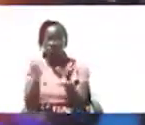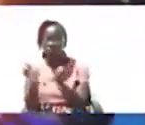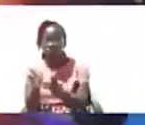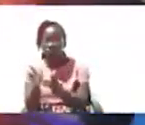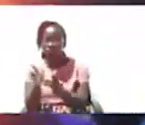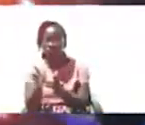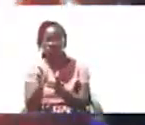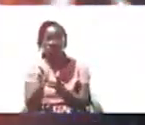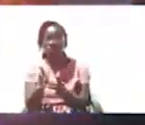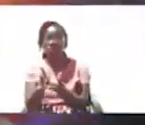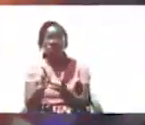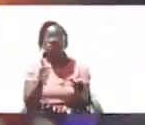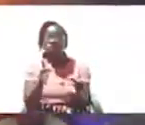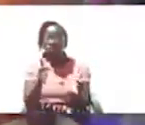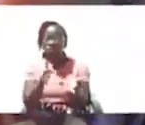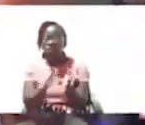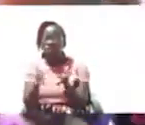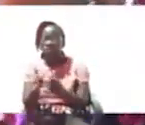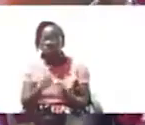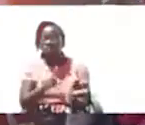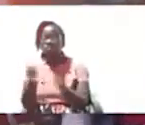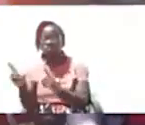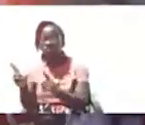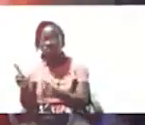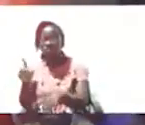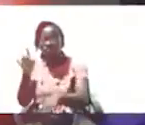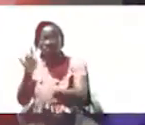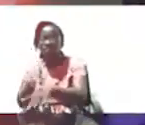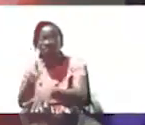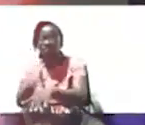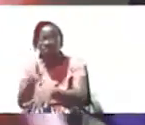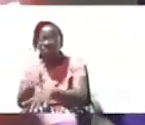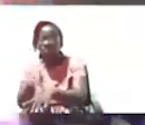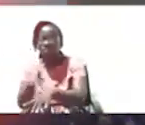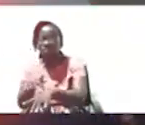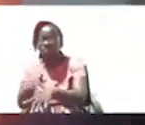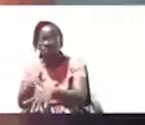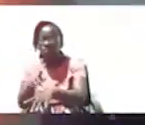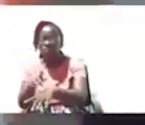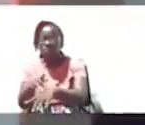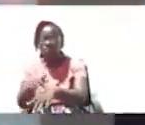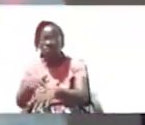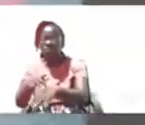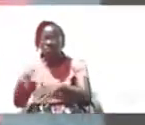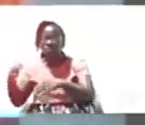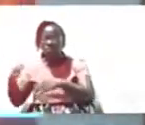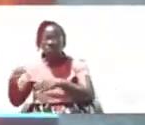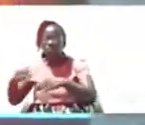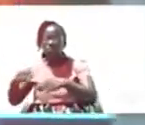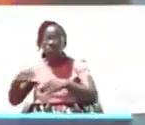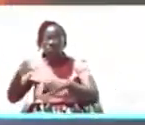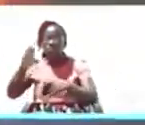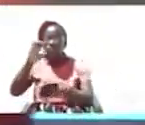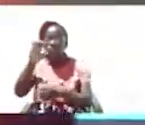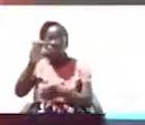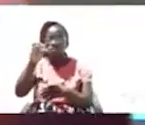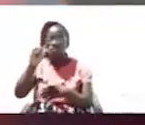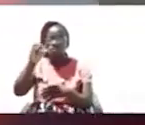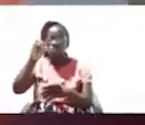he went and touched the casket. They couldn't move forward again. Tonight,